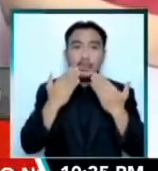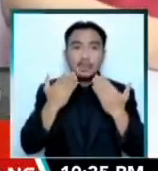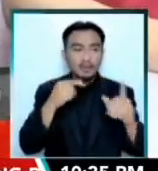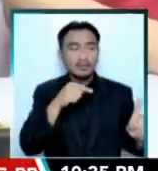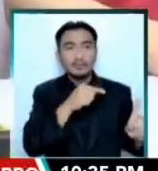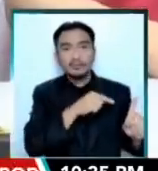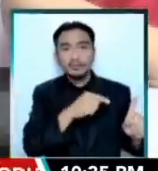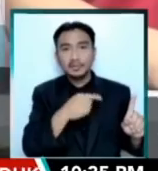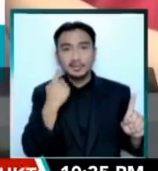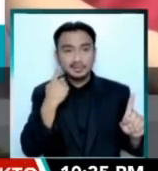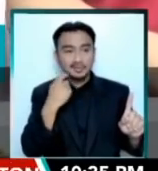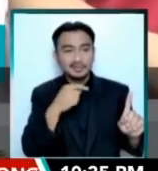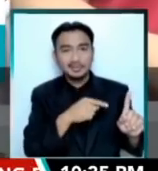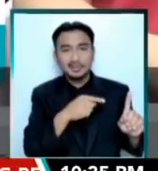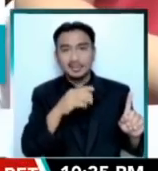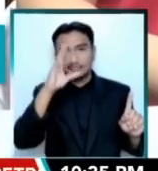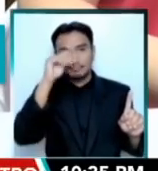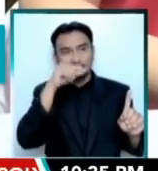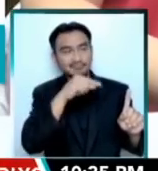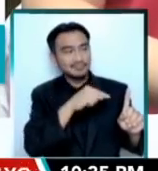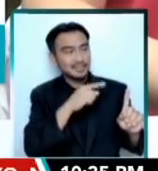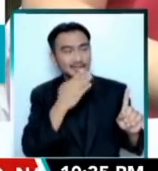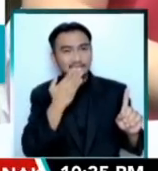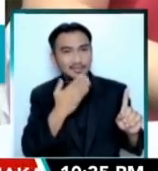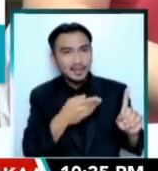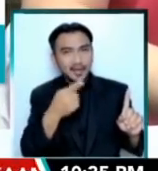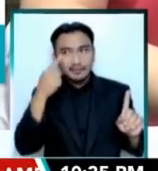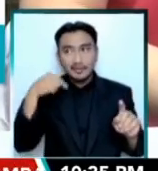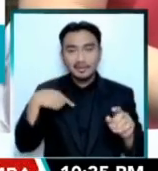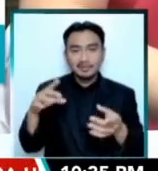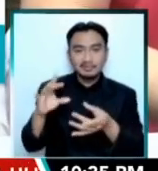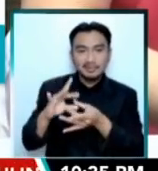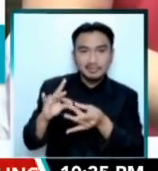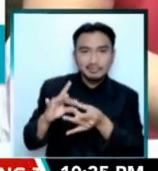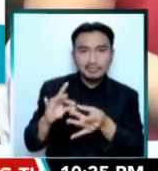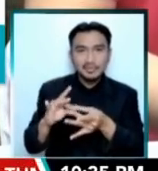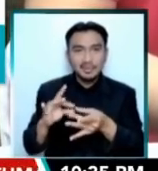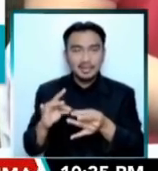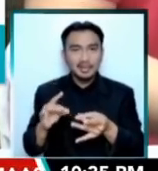big endorsement. Pag-iistoryahan po siya sa bago na